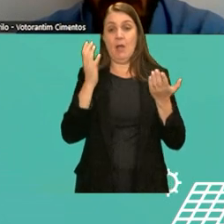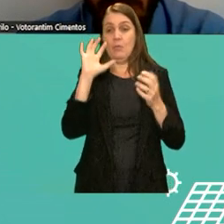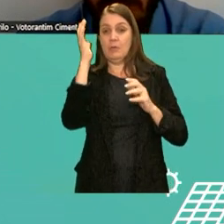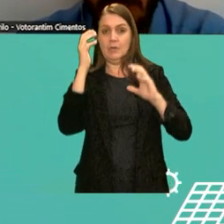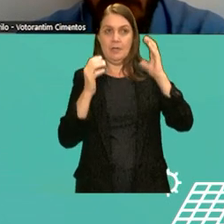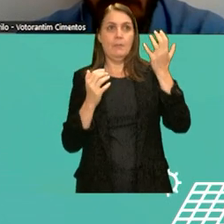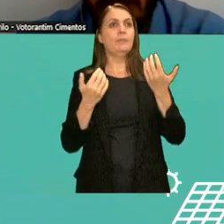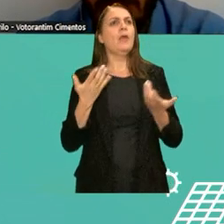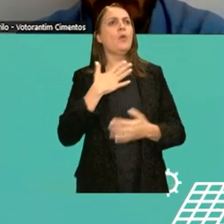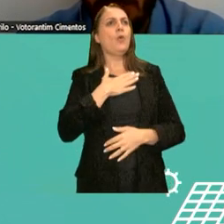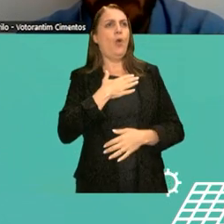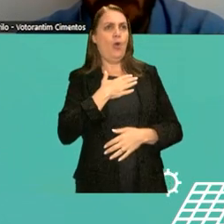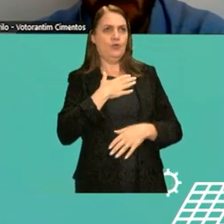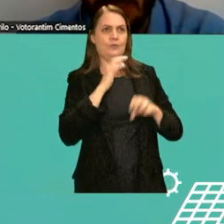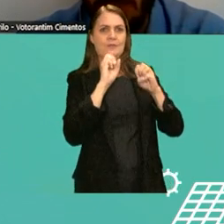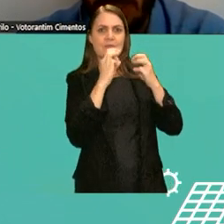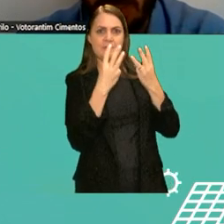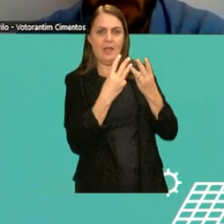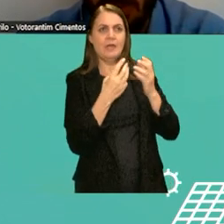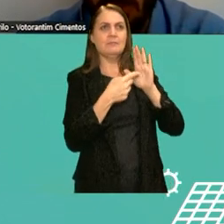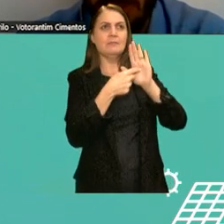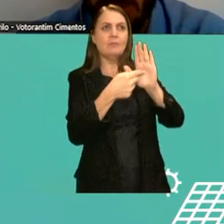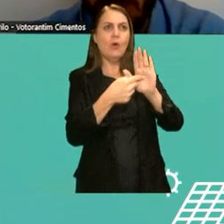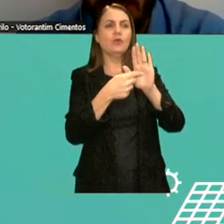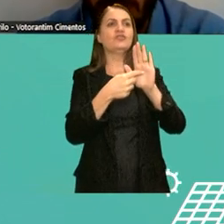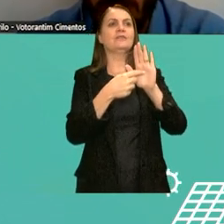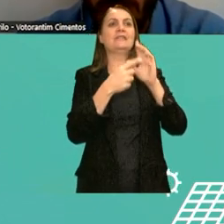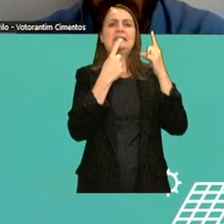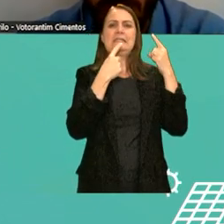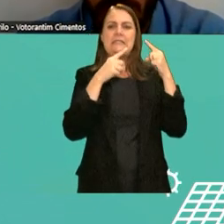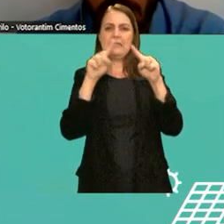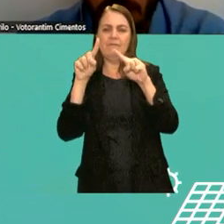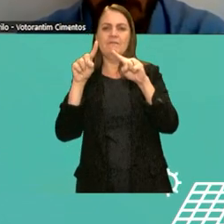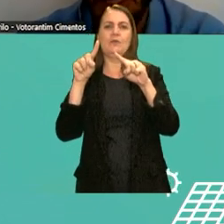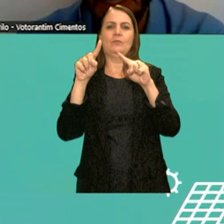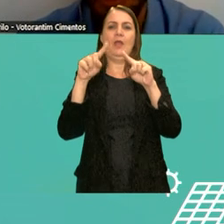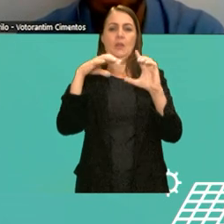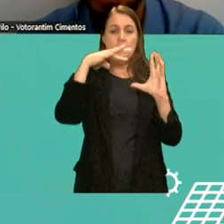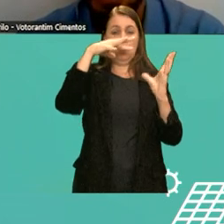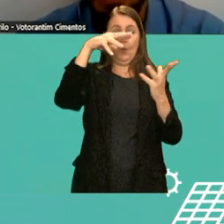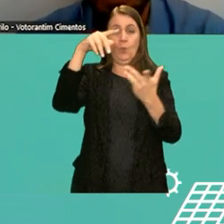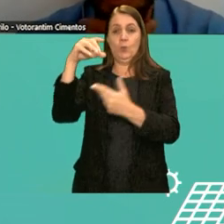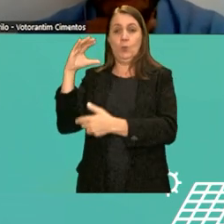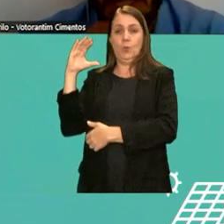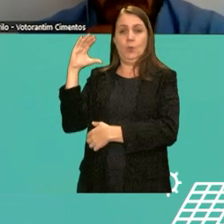their catastrophic predictions. So this is an image illustrating so